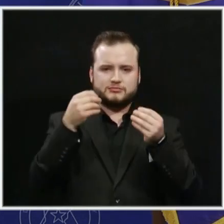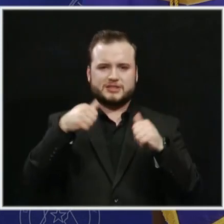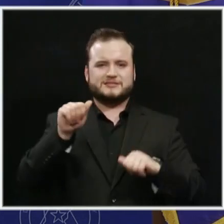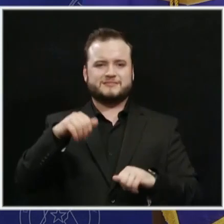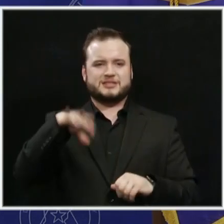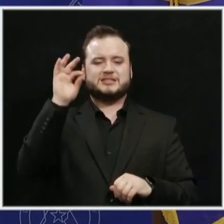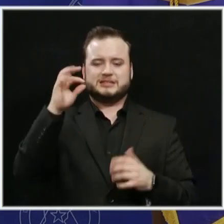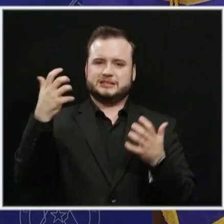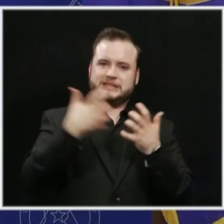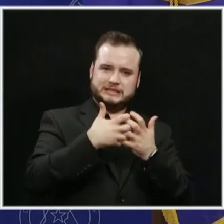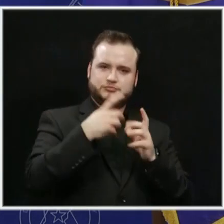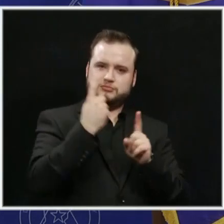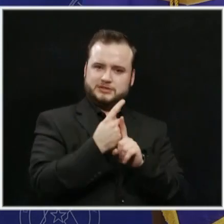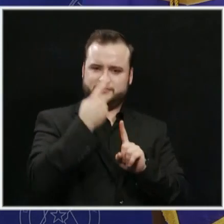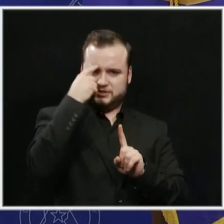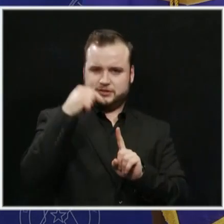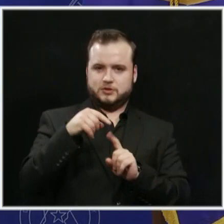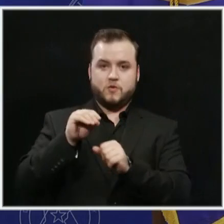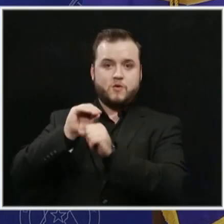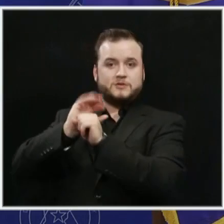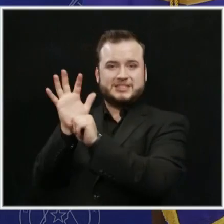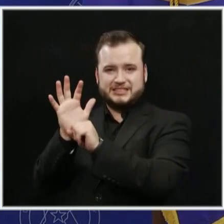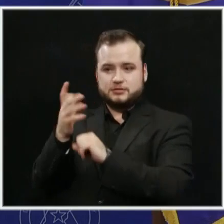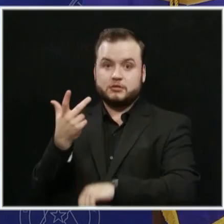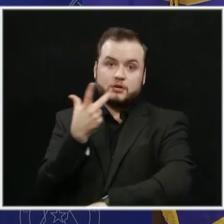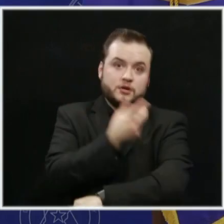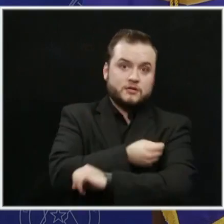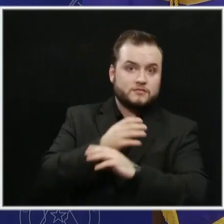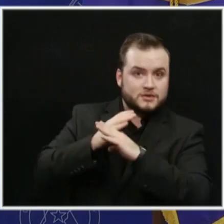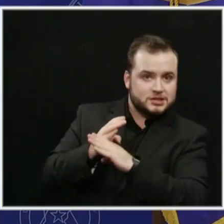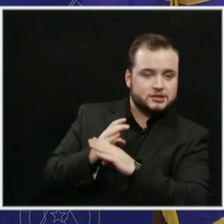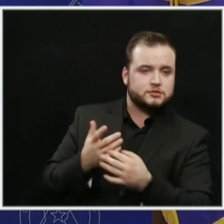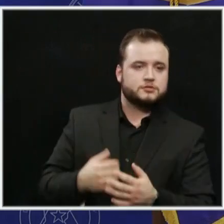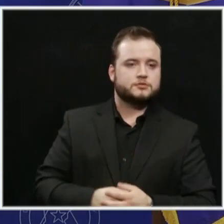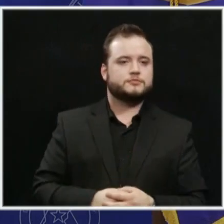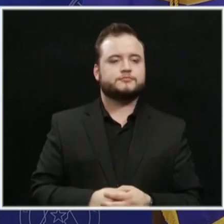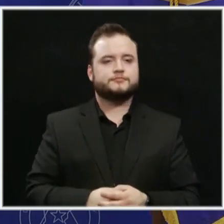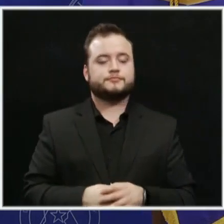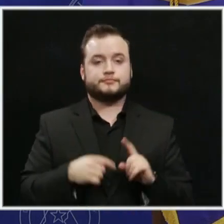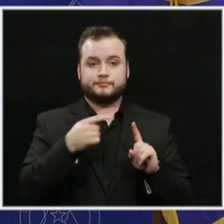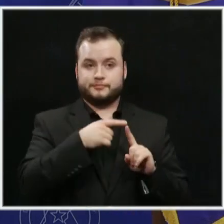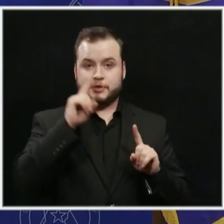Governor Walz has provided for us with the stay-at-home orders, we have tried to